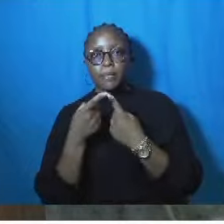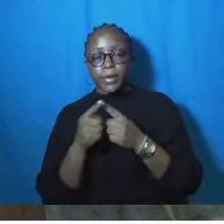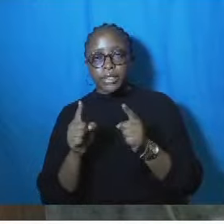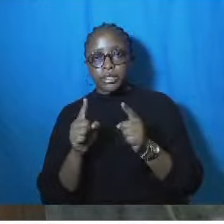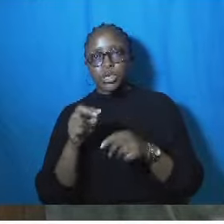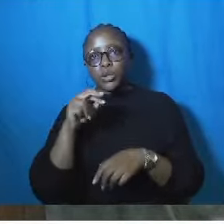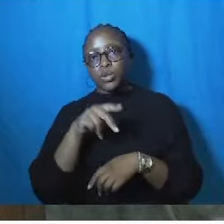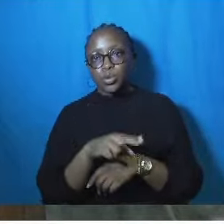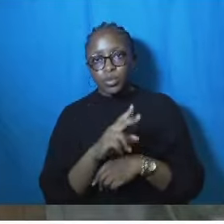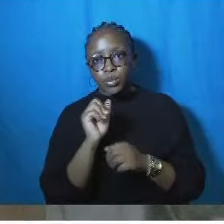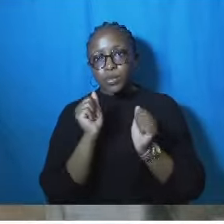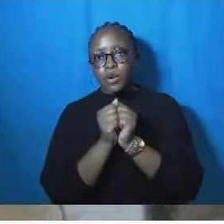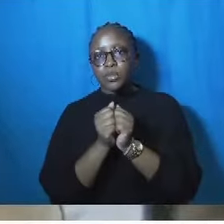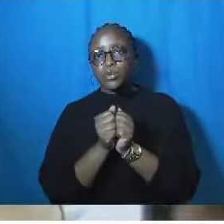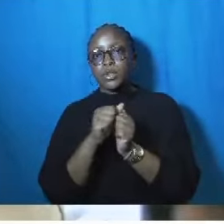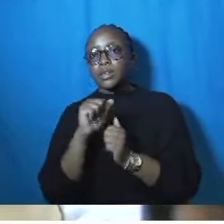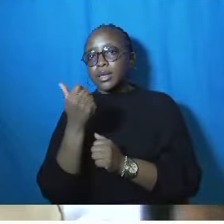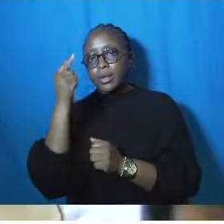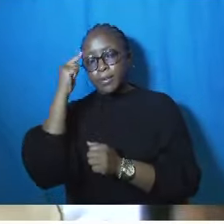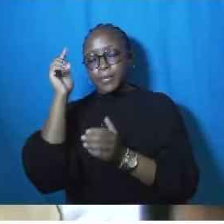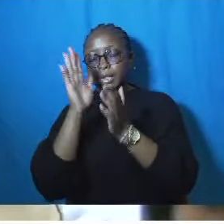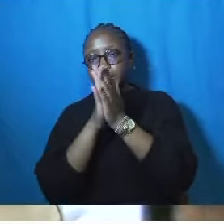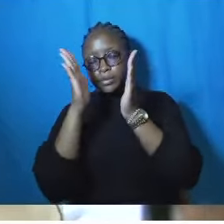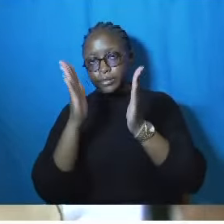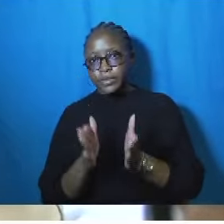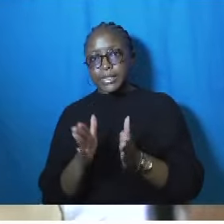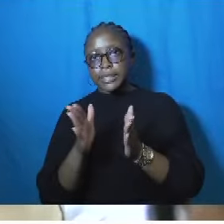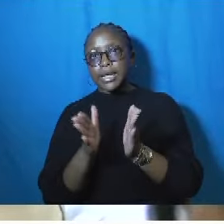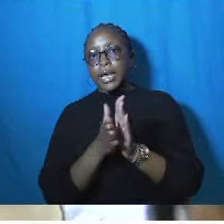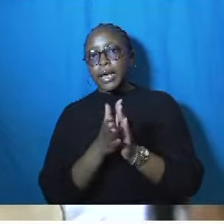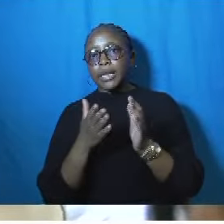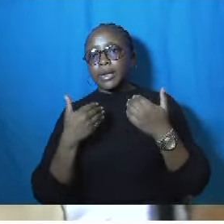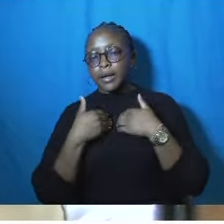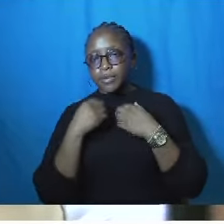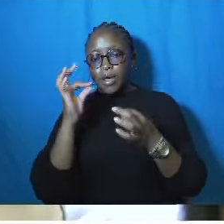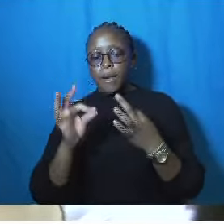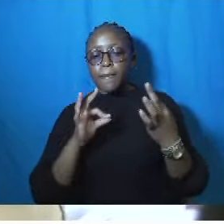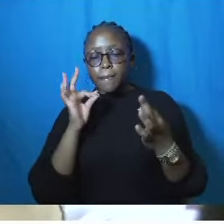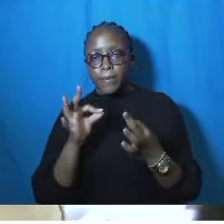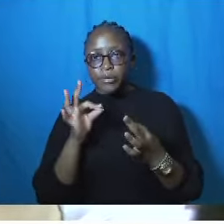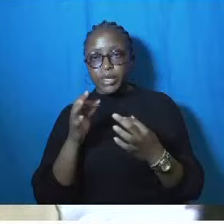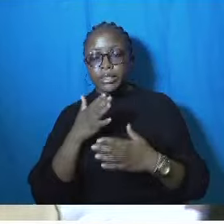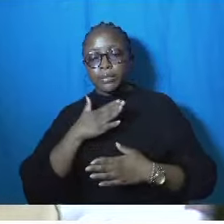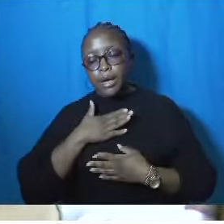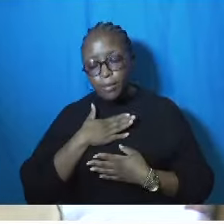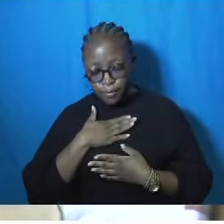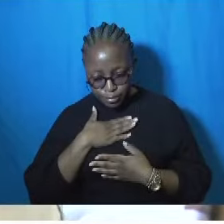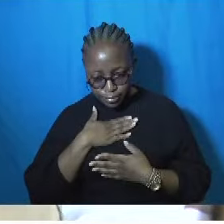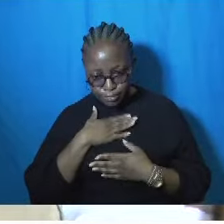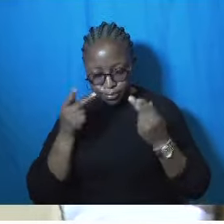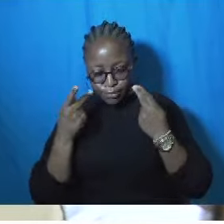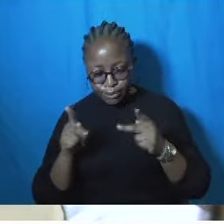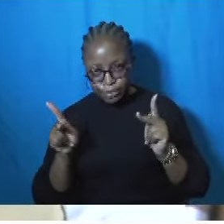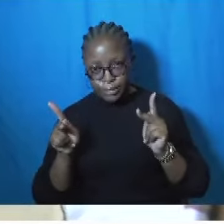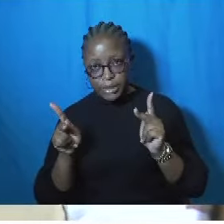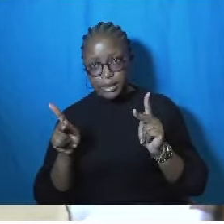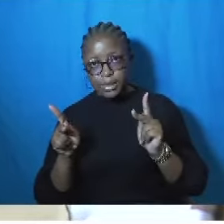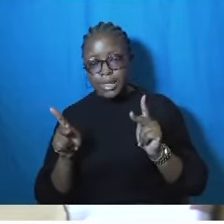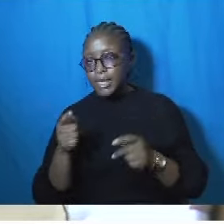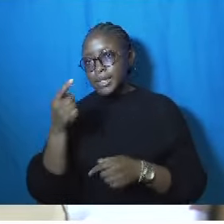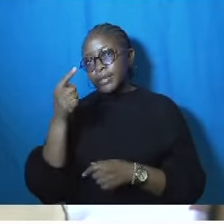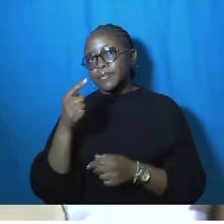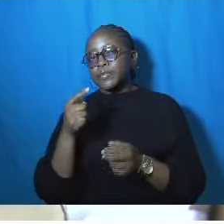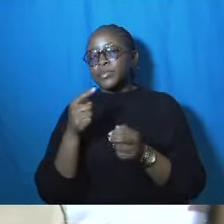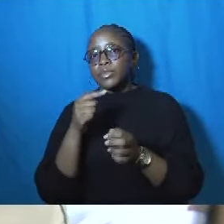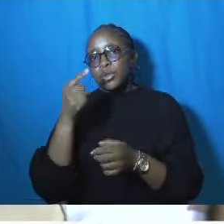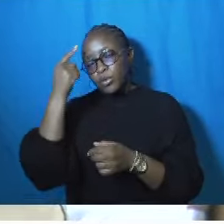that perfect unity and harmony one with another. So in verse 8 and 12,